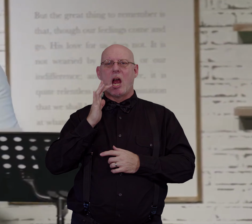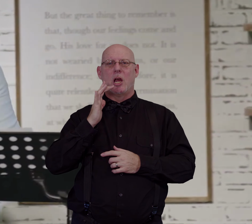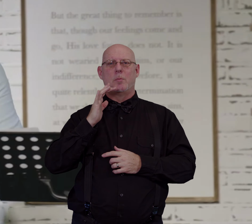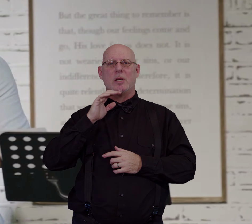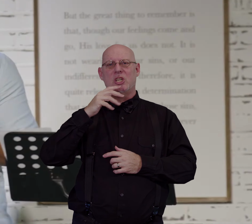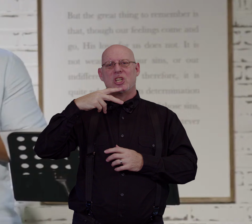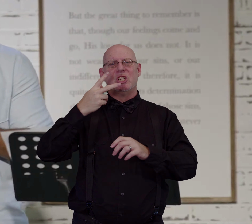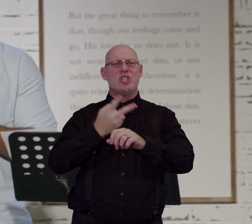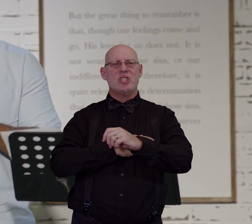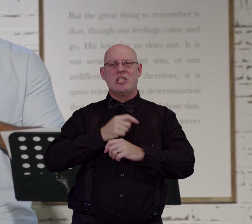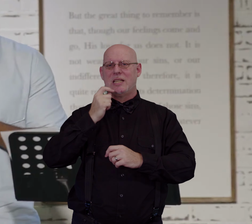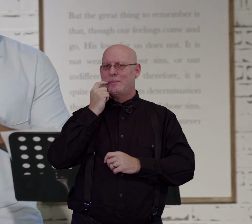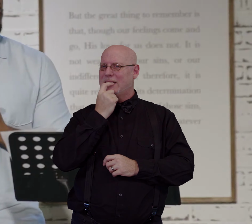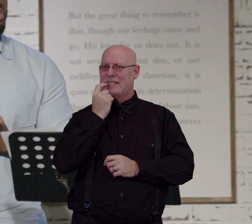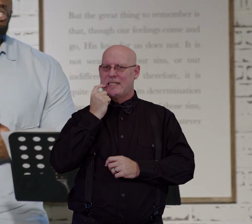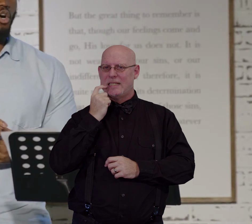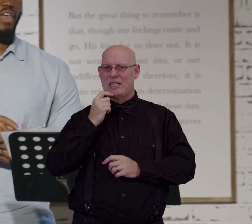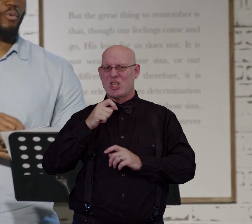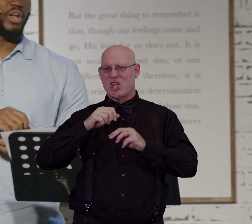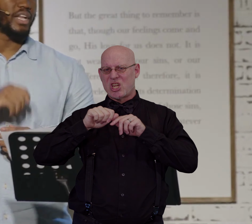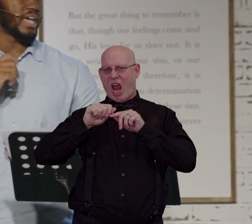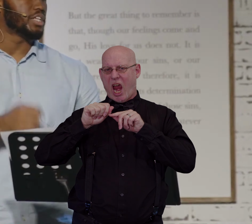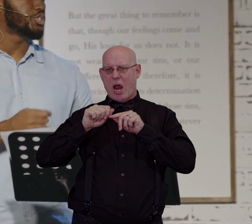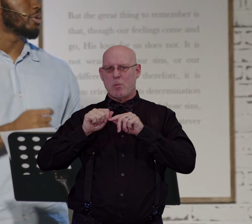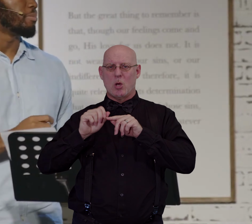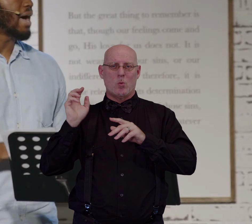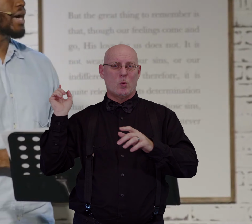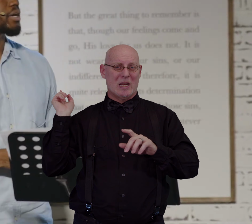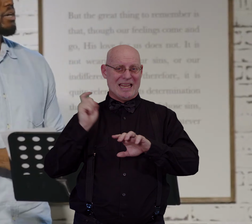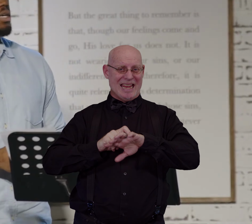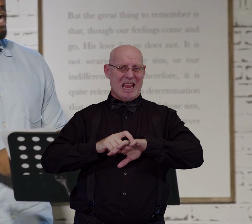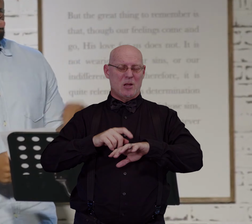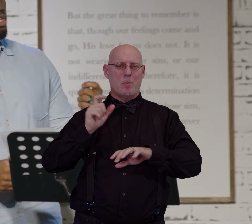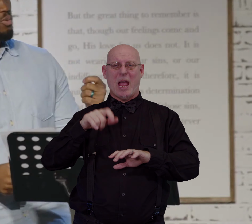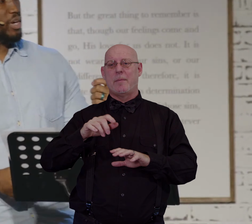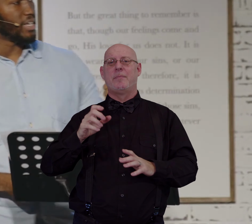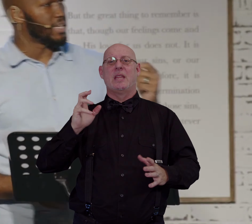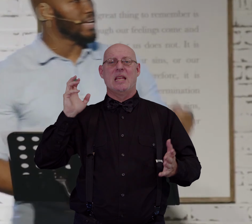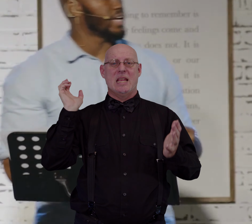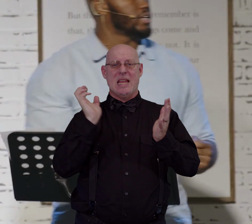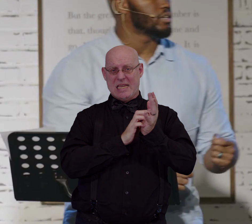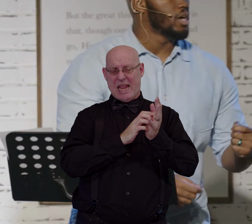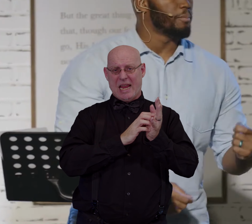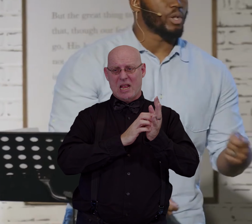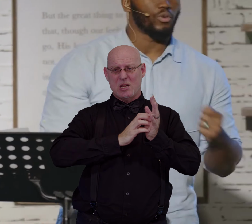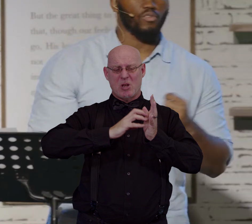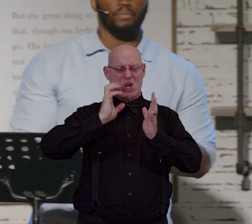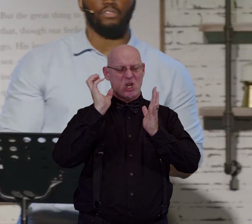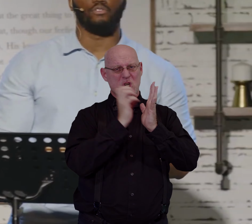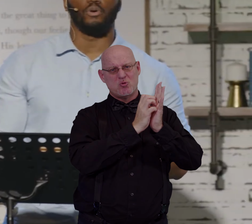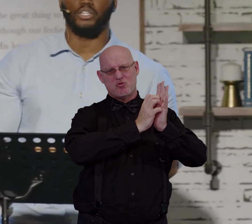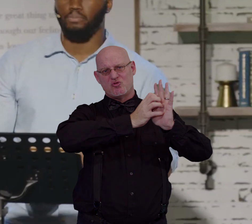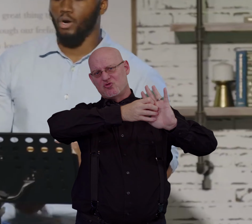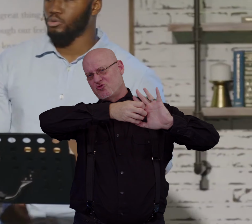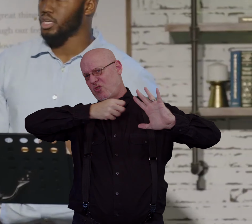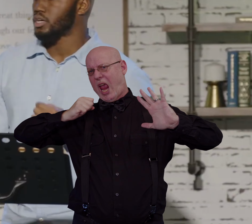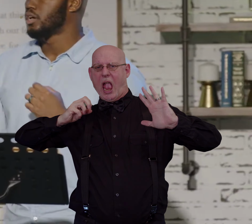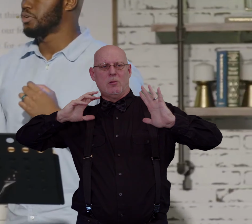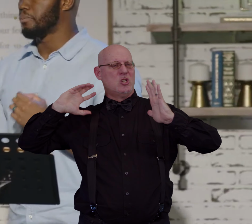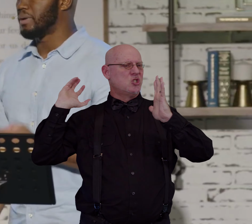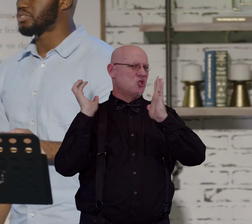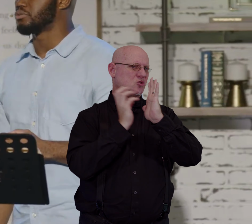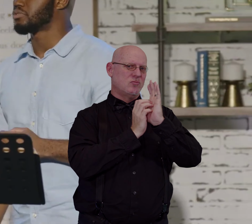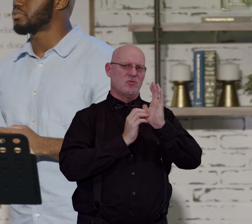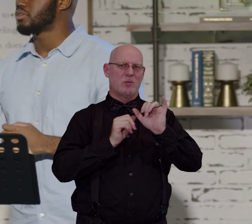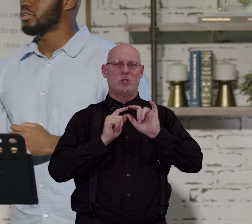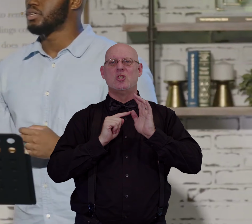sheep teeth. So much so that when it hit your back, not only would it dig in, but it would rip through, exposing